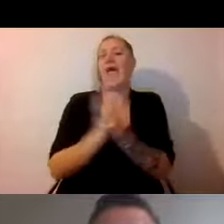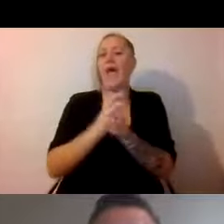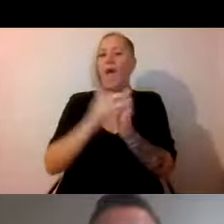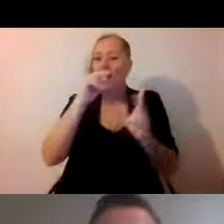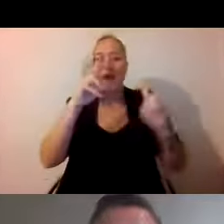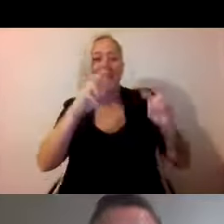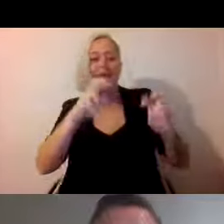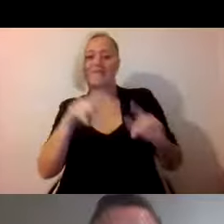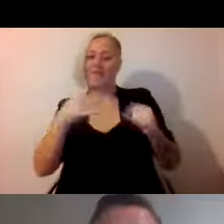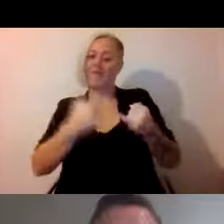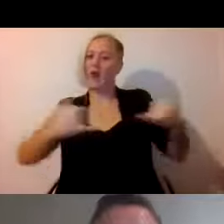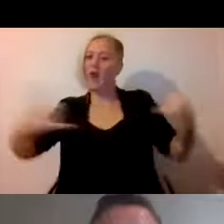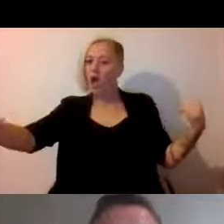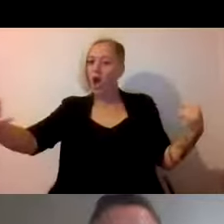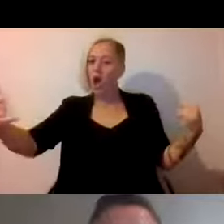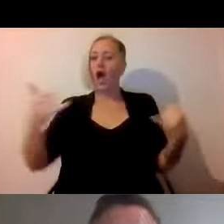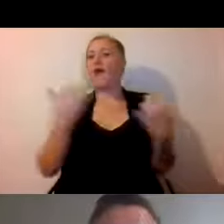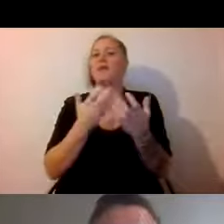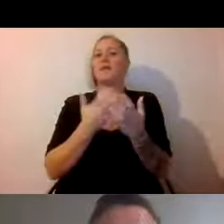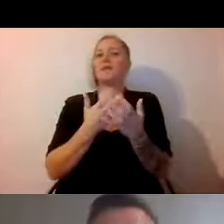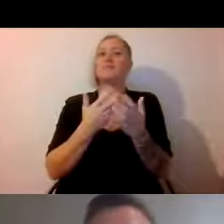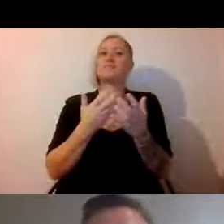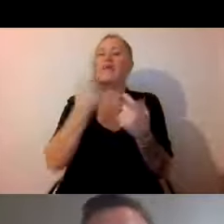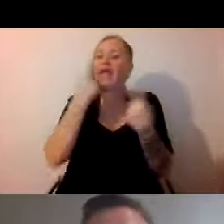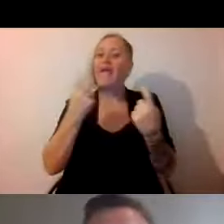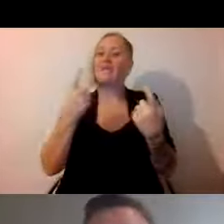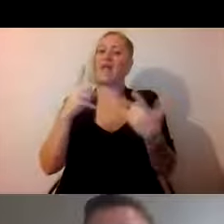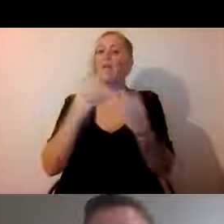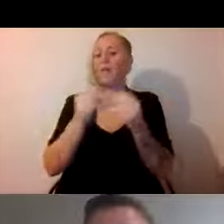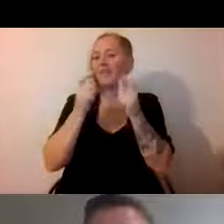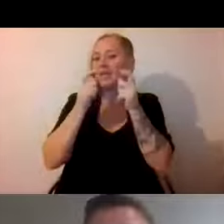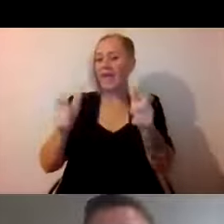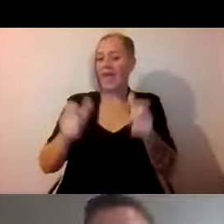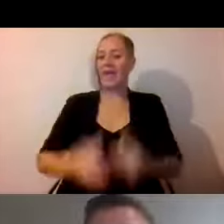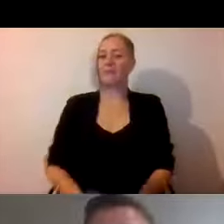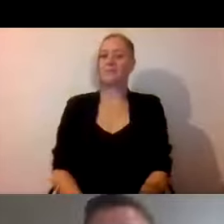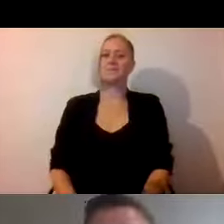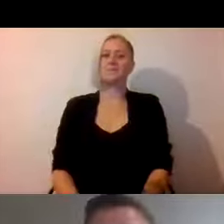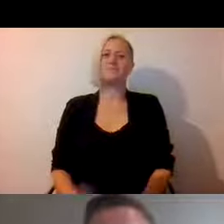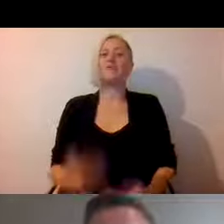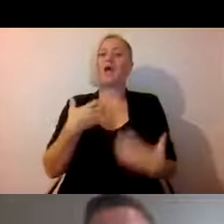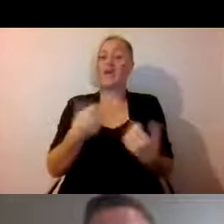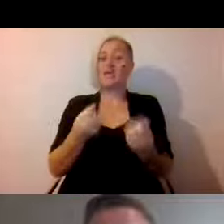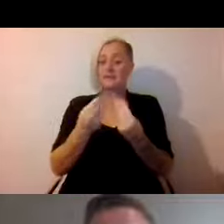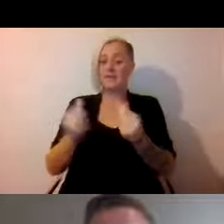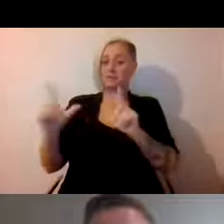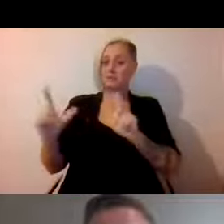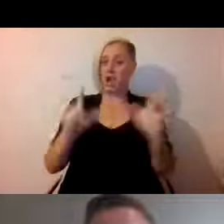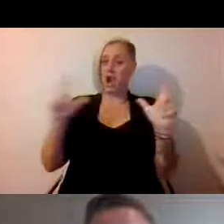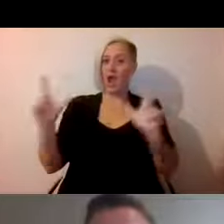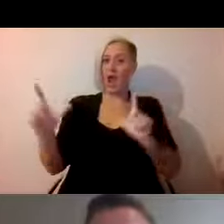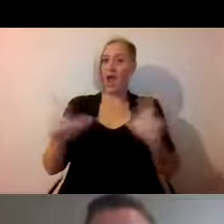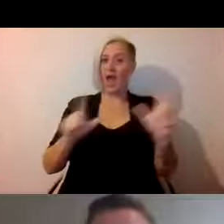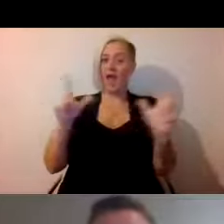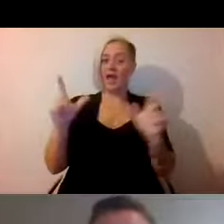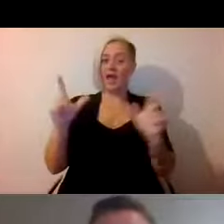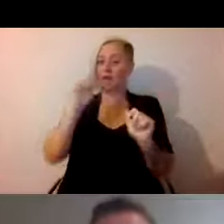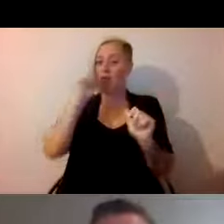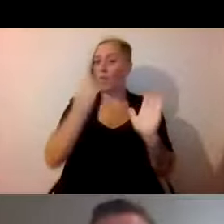line attentively and with due care. I actually have some slides that I'm going to put up, if